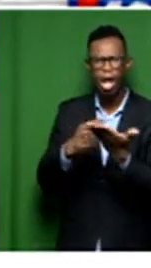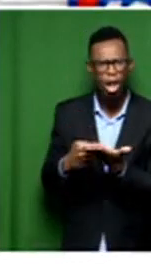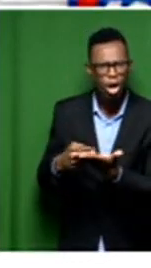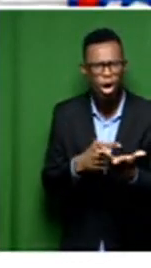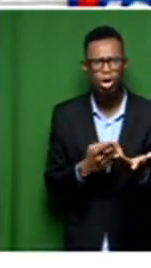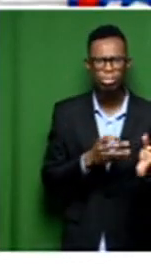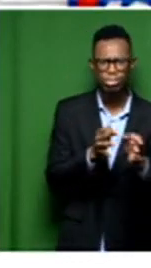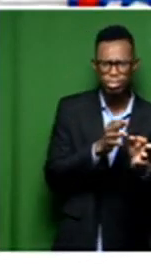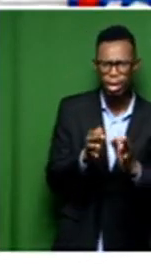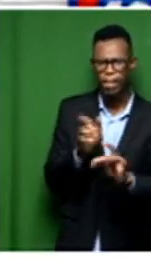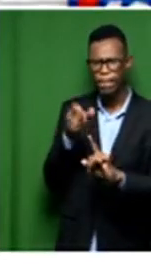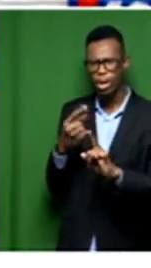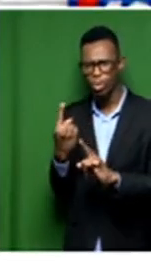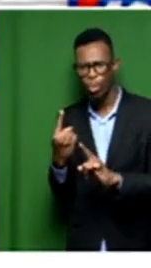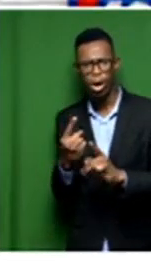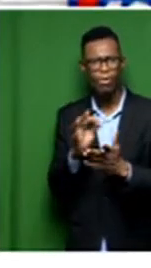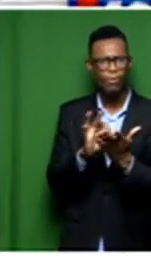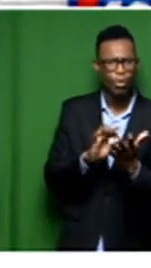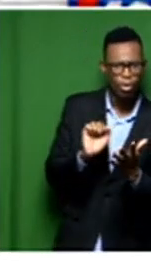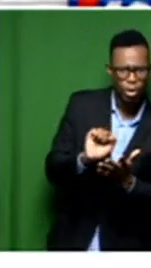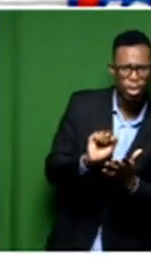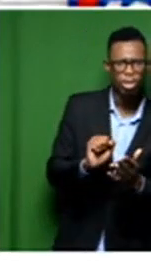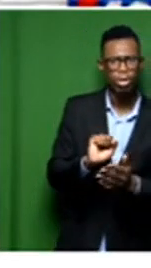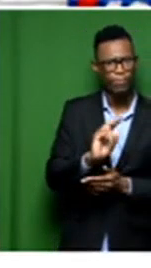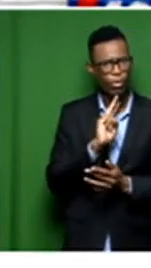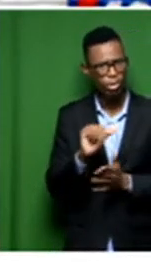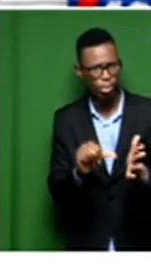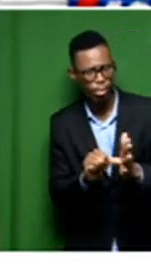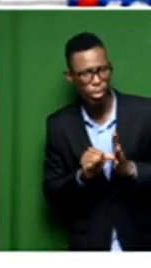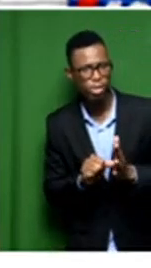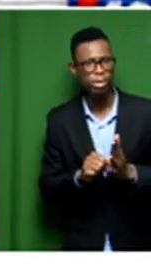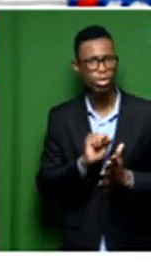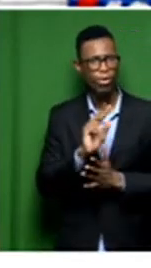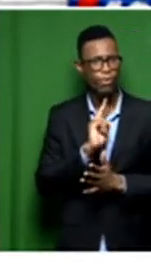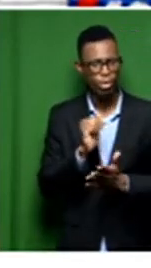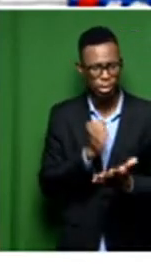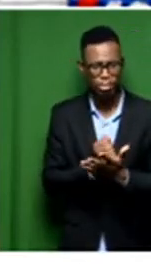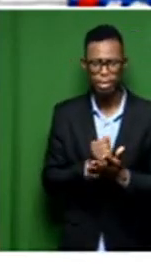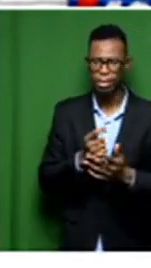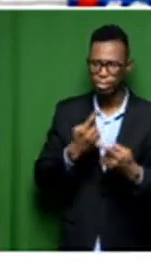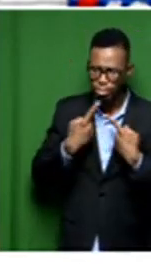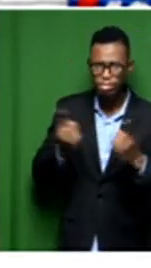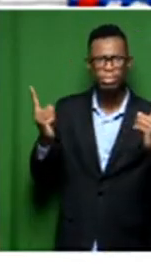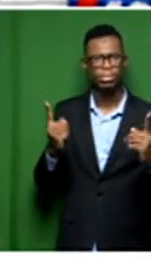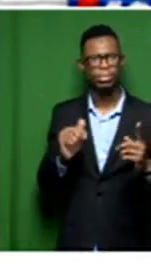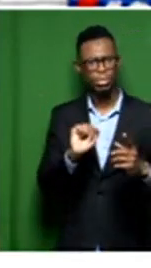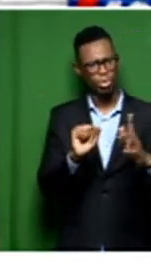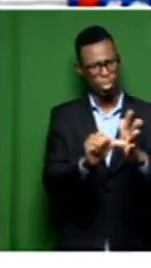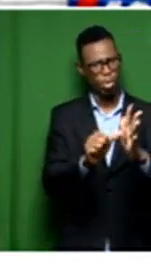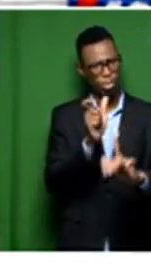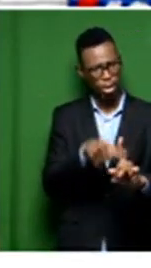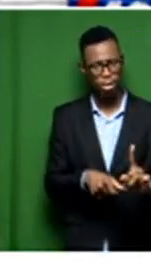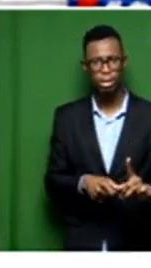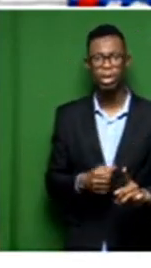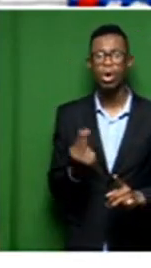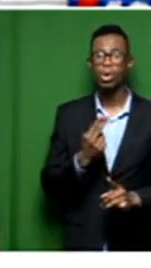explaining about one person, one vote, why every voice matters, why every voice needs to be heard, and then at the same time explaining that we don't